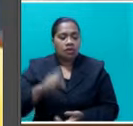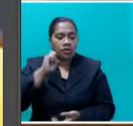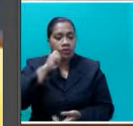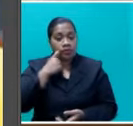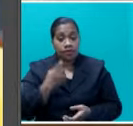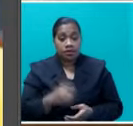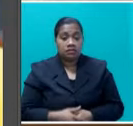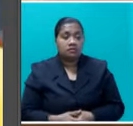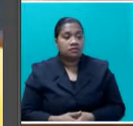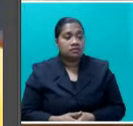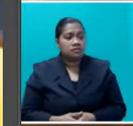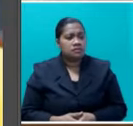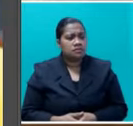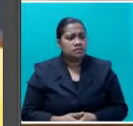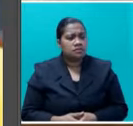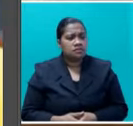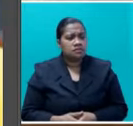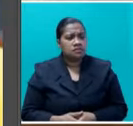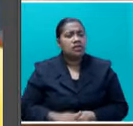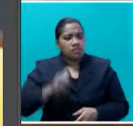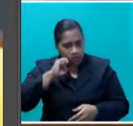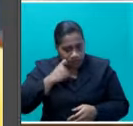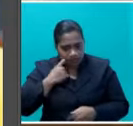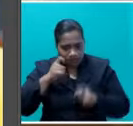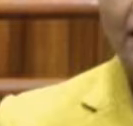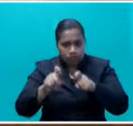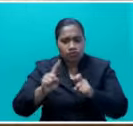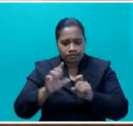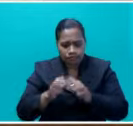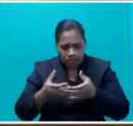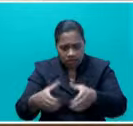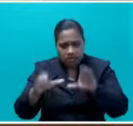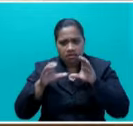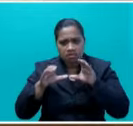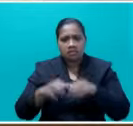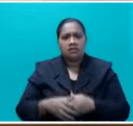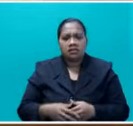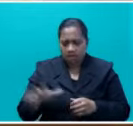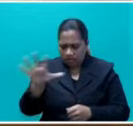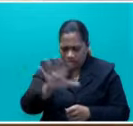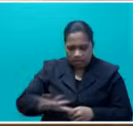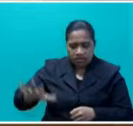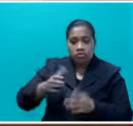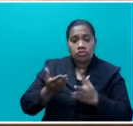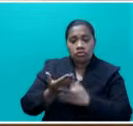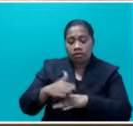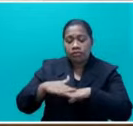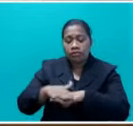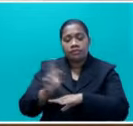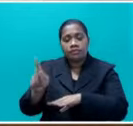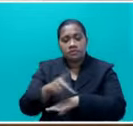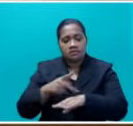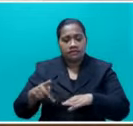the cultural, economic, and strategic aspirations of all peoples and states across our Blue Pacific continent. Fiji is leading